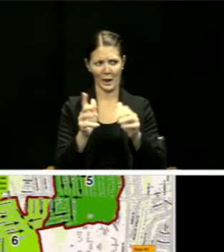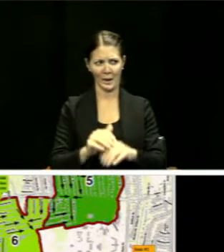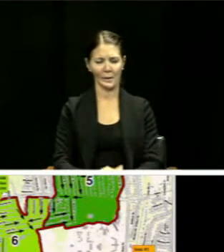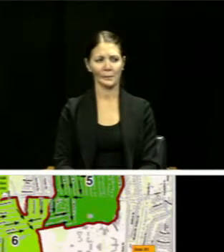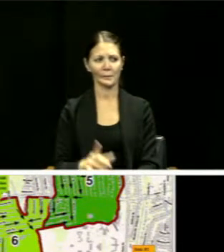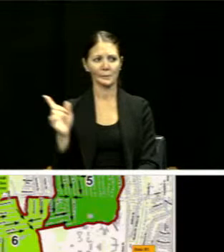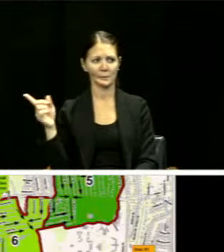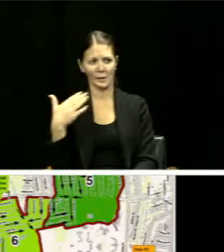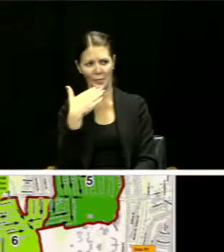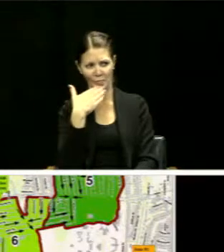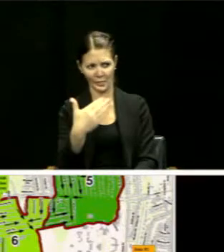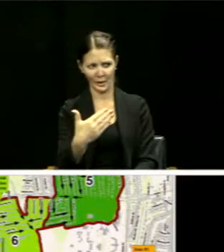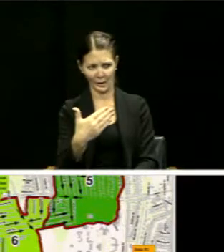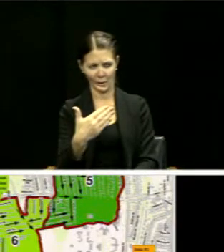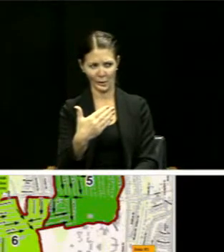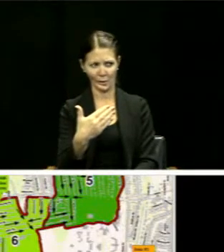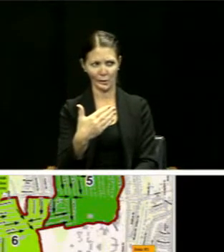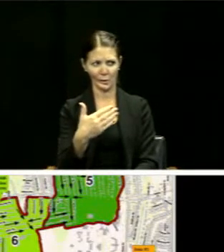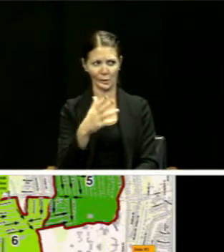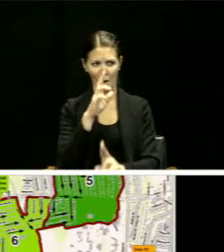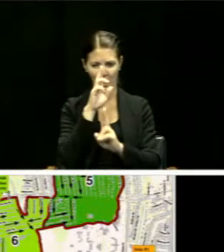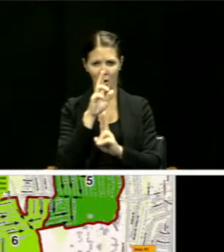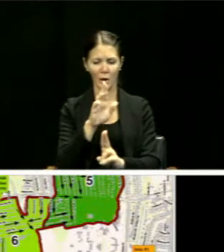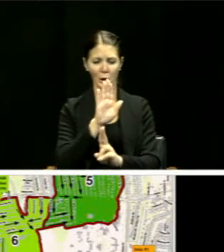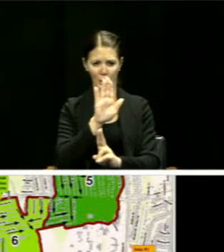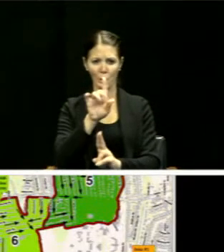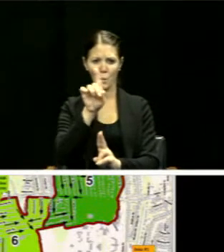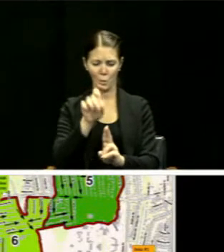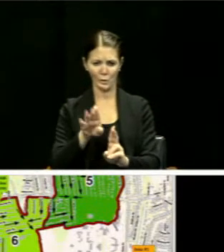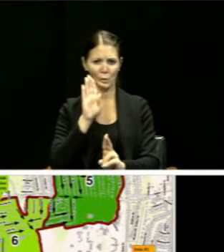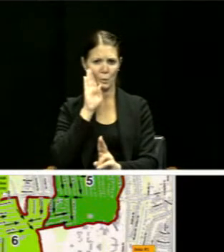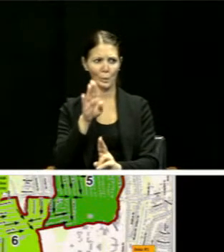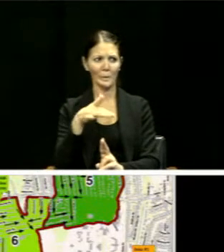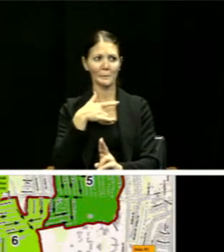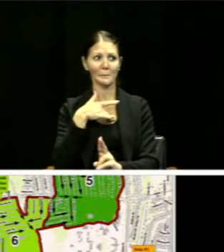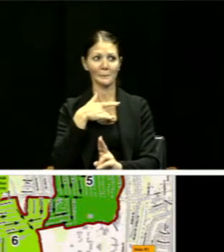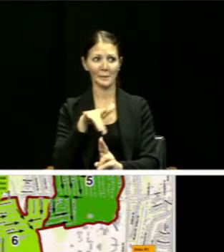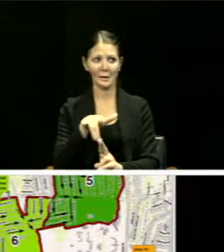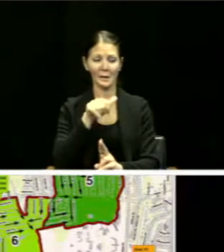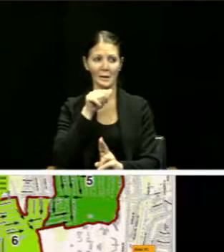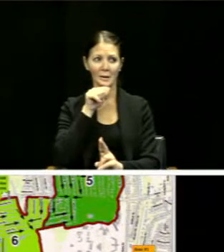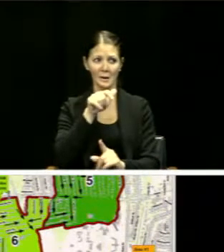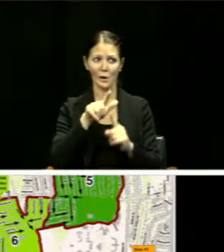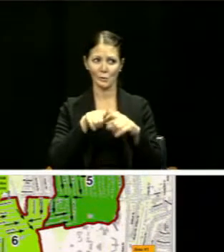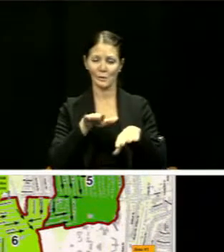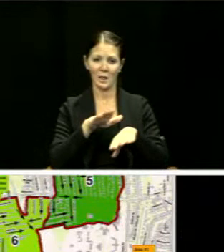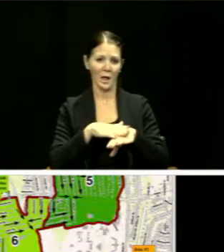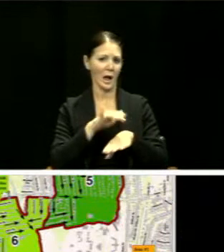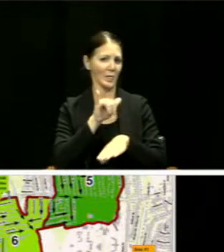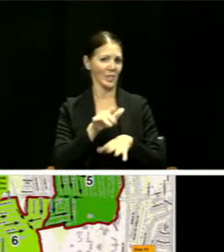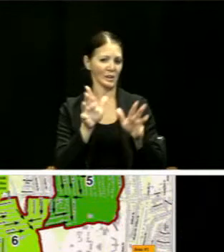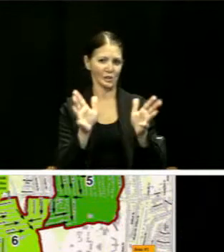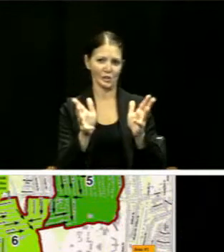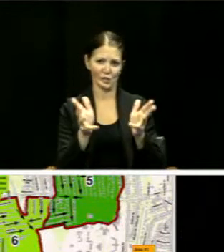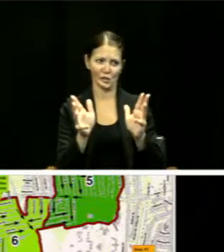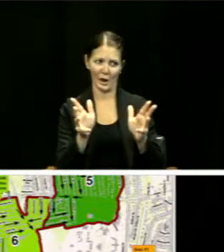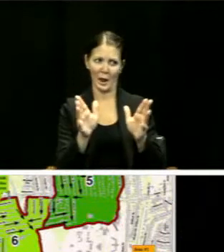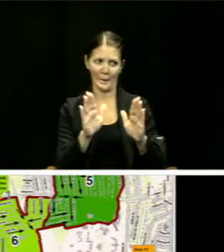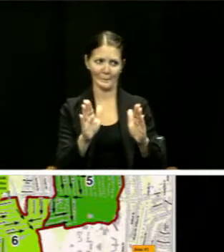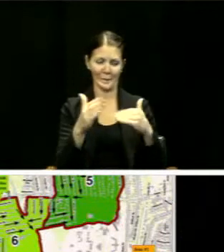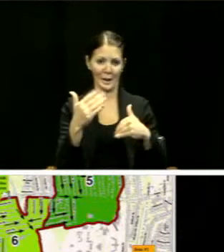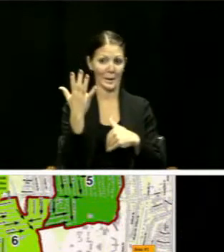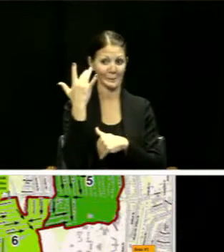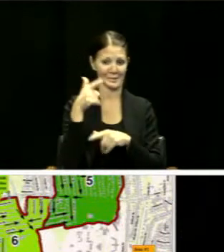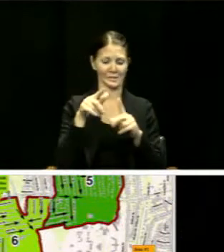Thank you, Mr. Patel. We are going to honor your question, but we generally do not rely on the chat box, just because